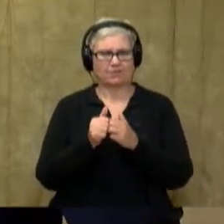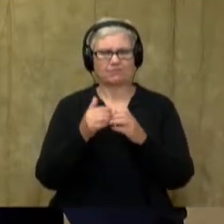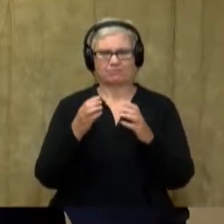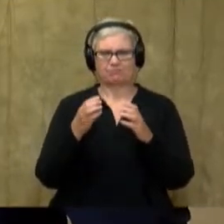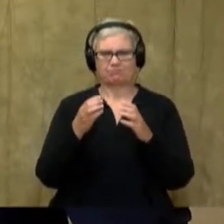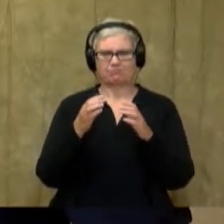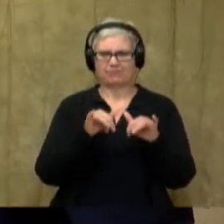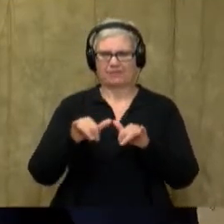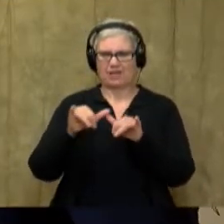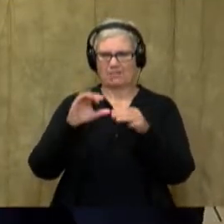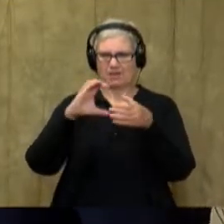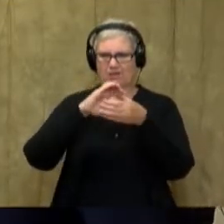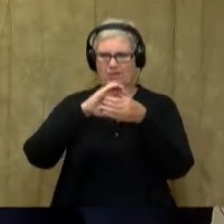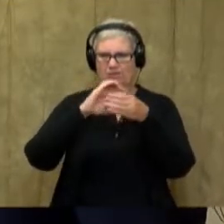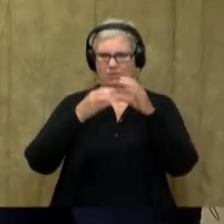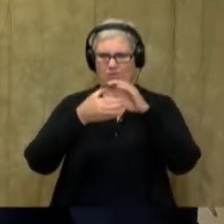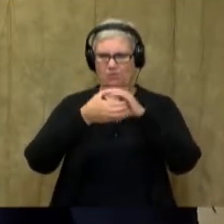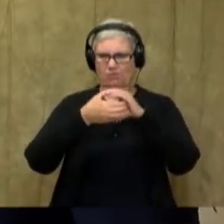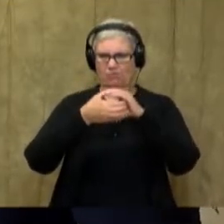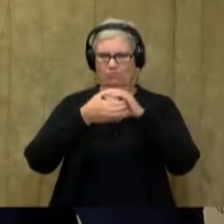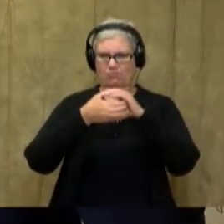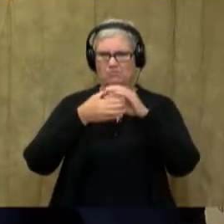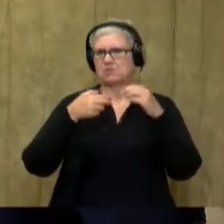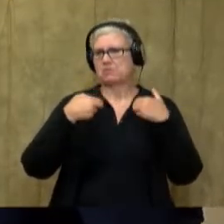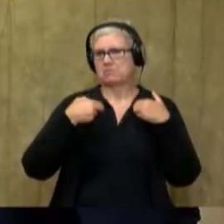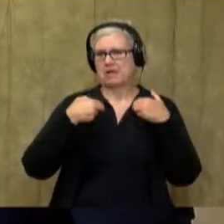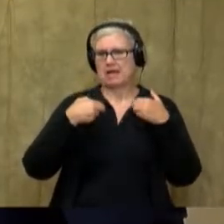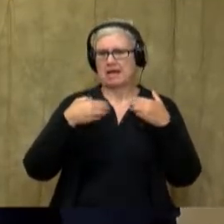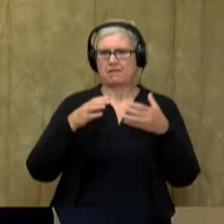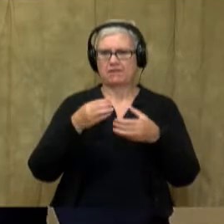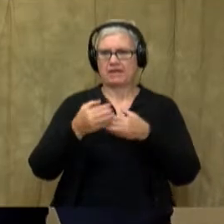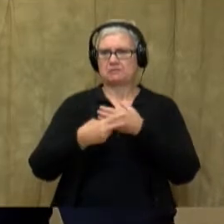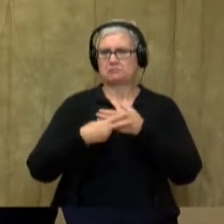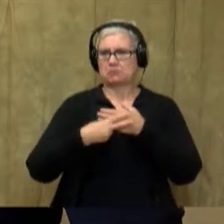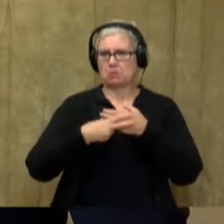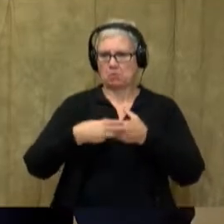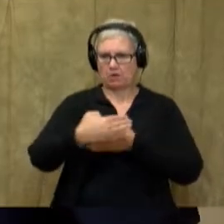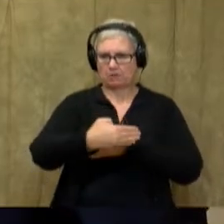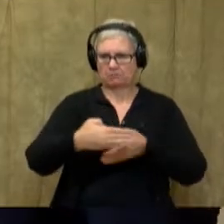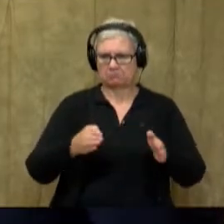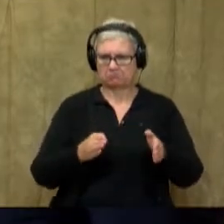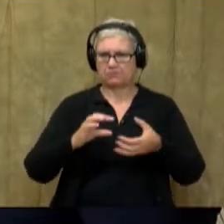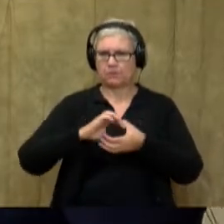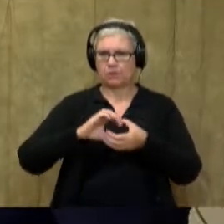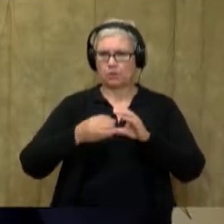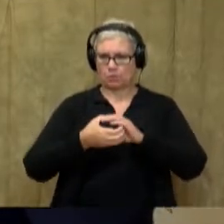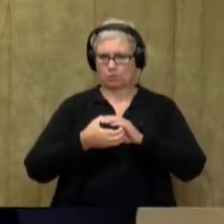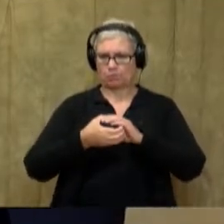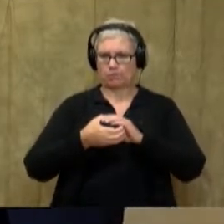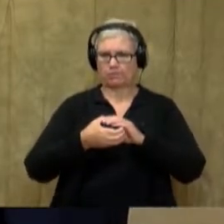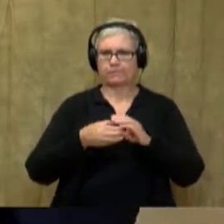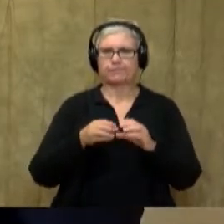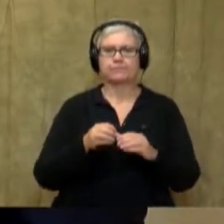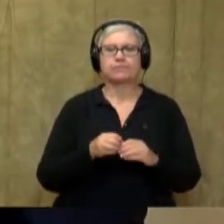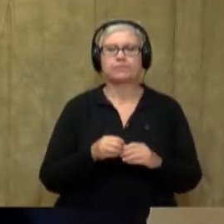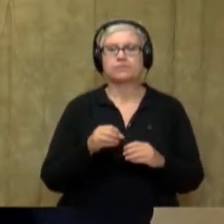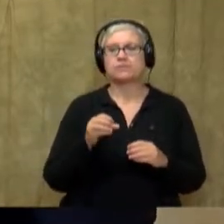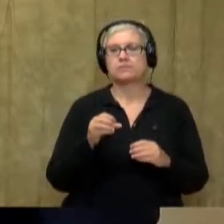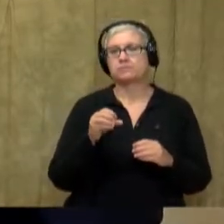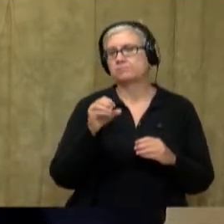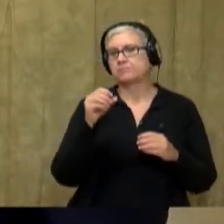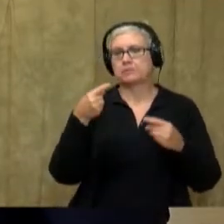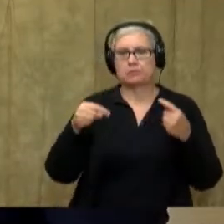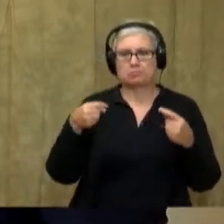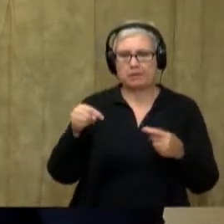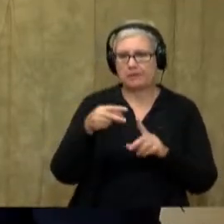cubes. So at home you might have the storage cube or storage bin unit kind of thing where you've got